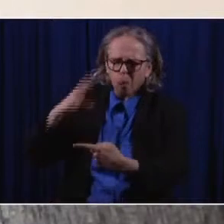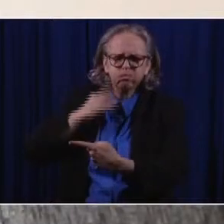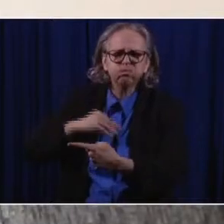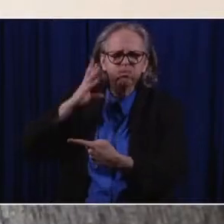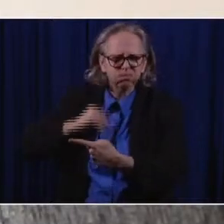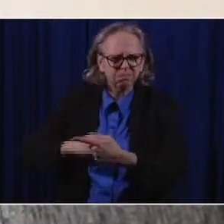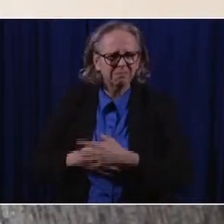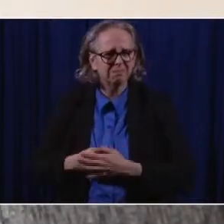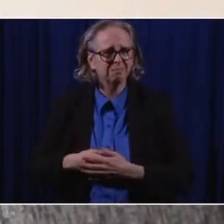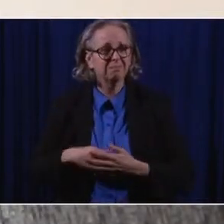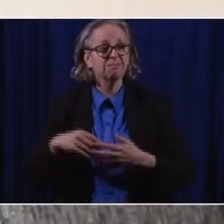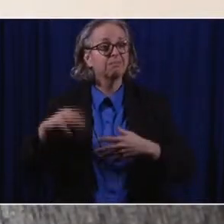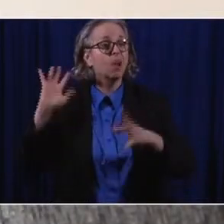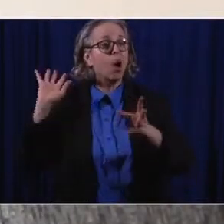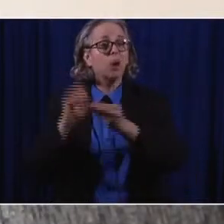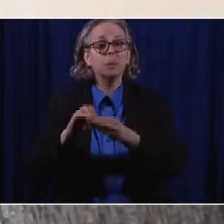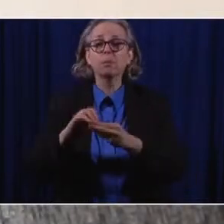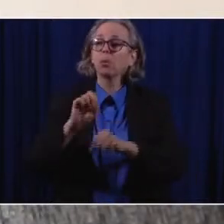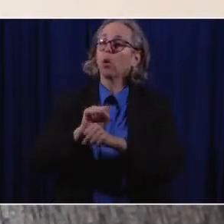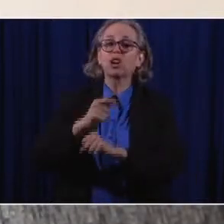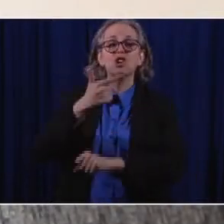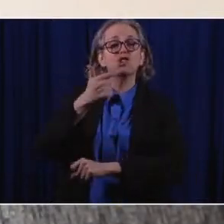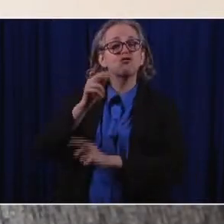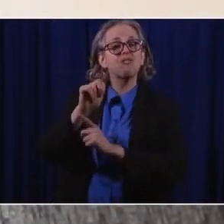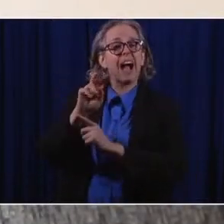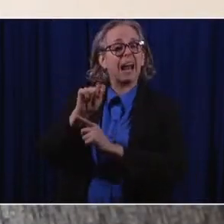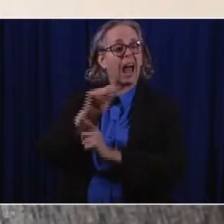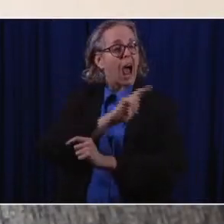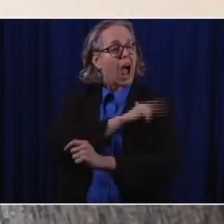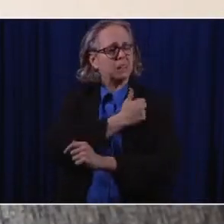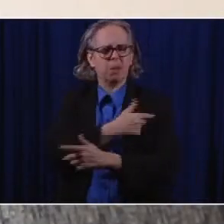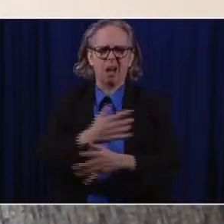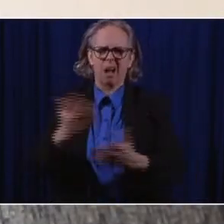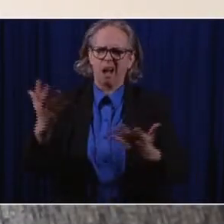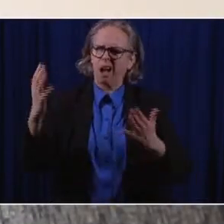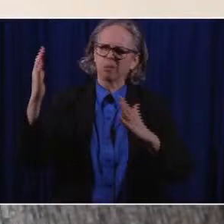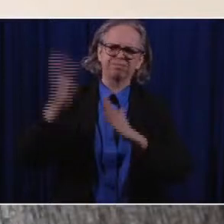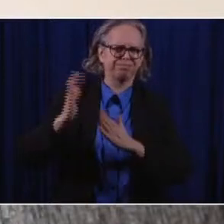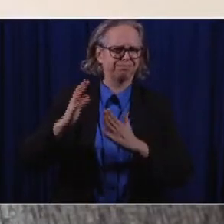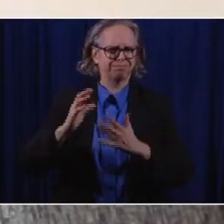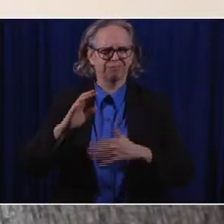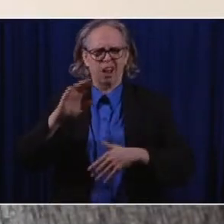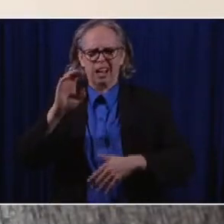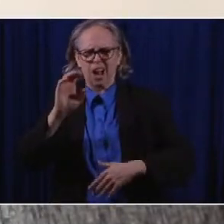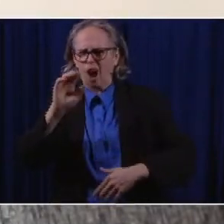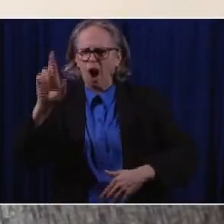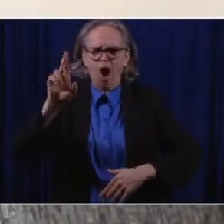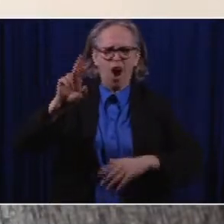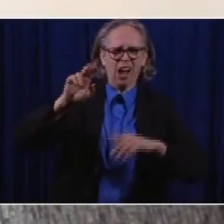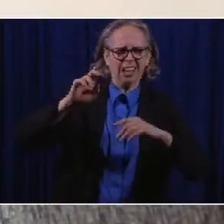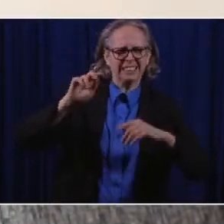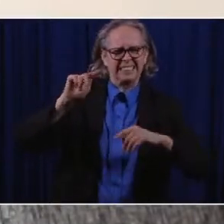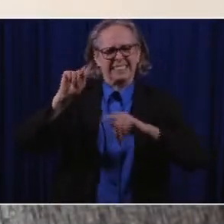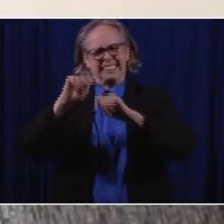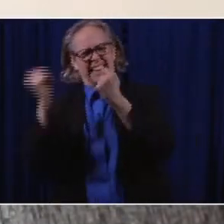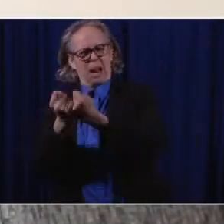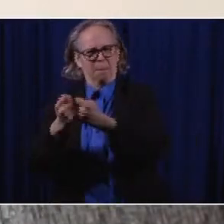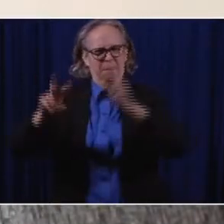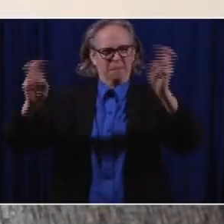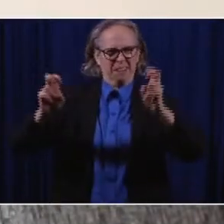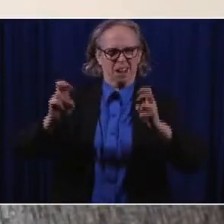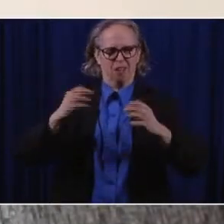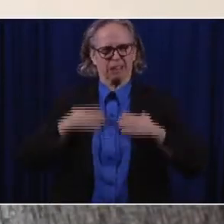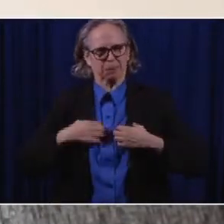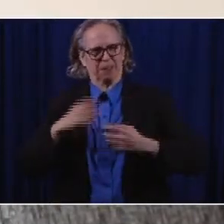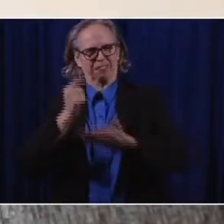a lot. And shout out to all my RTs at Grant. We work really hard for not just COVID patients, but trauma patients,